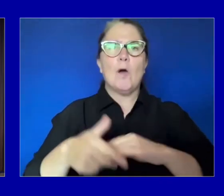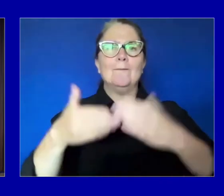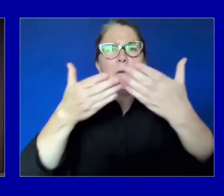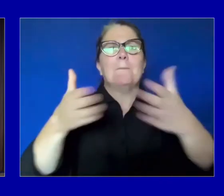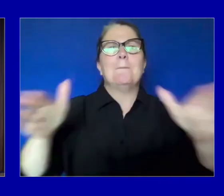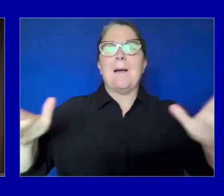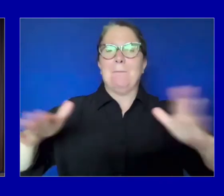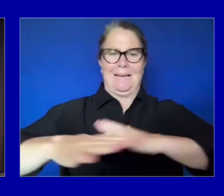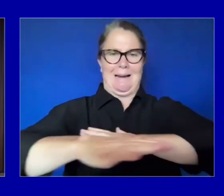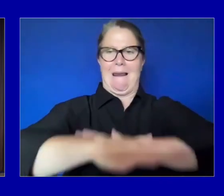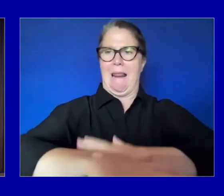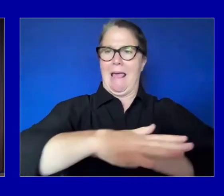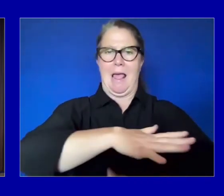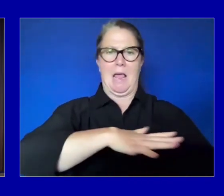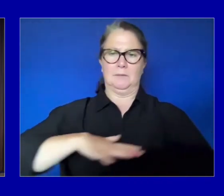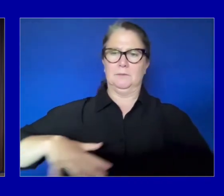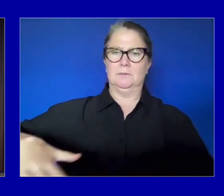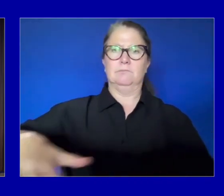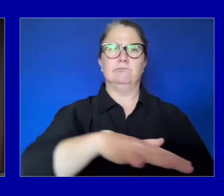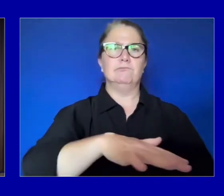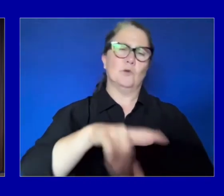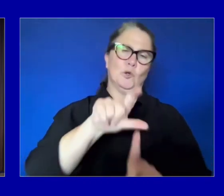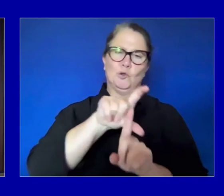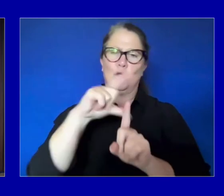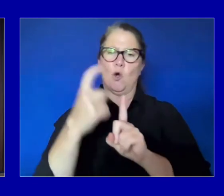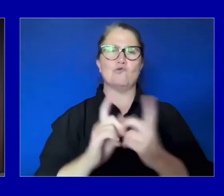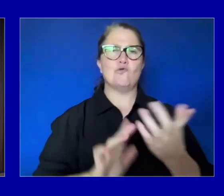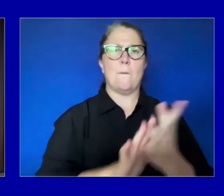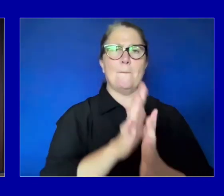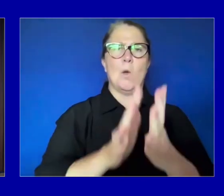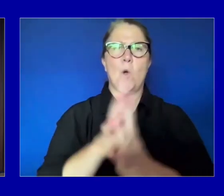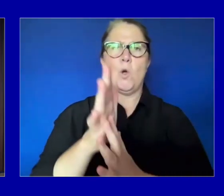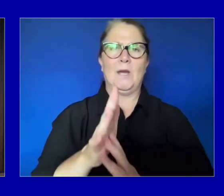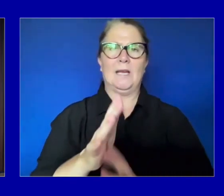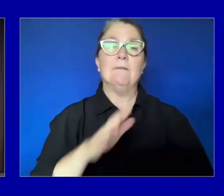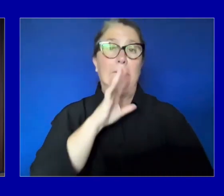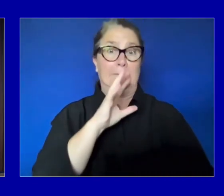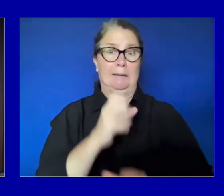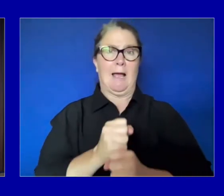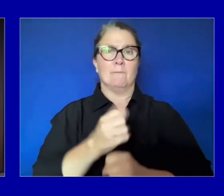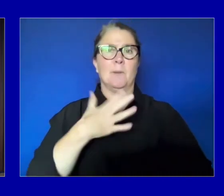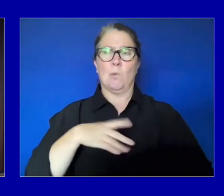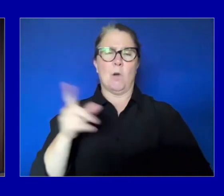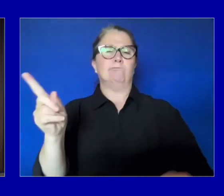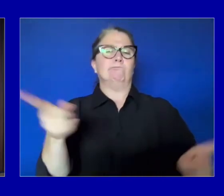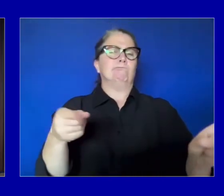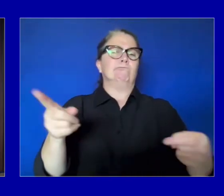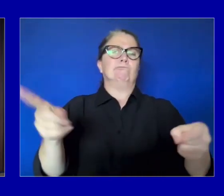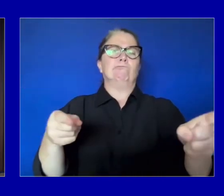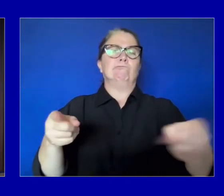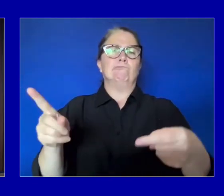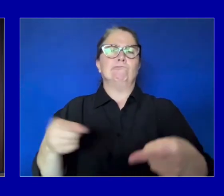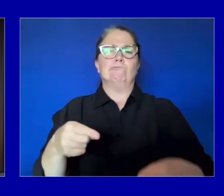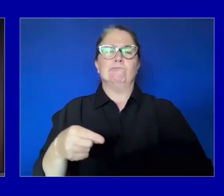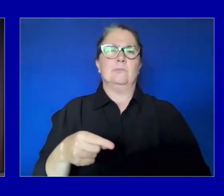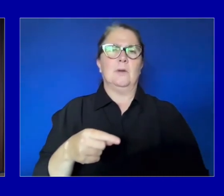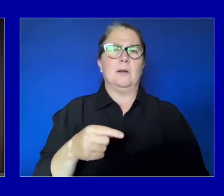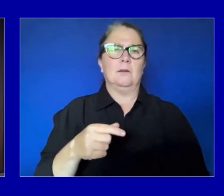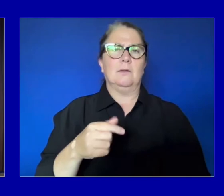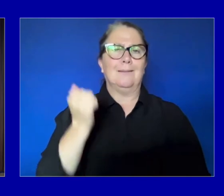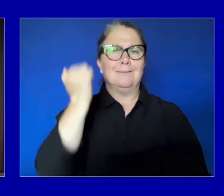burning, it's often, you know, they want to ship the black sellers in to do the burning and then walk away, but it's this ongoing relationship. It's